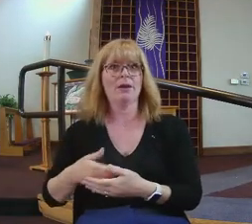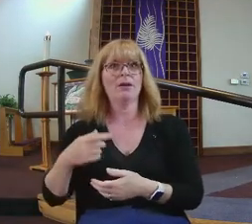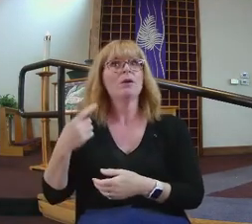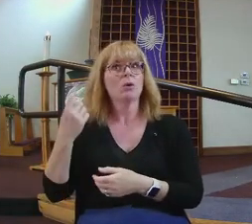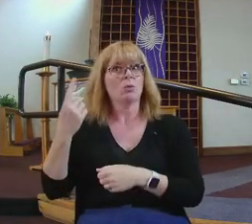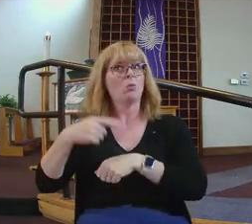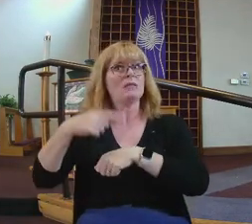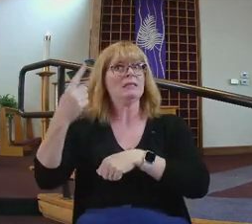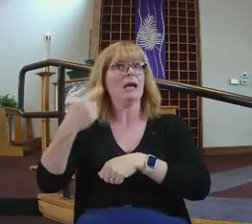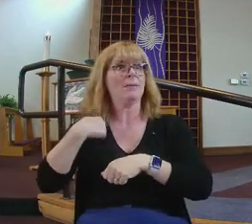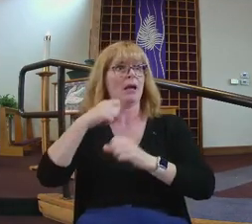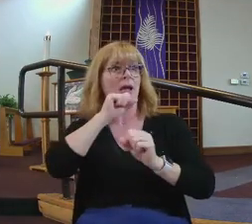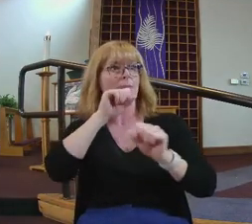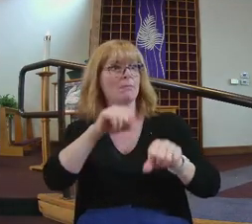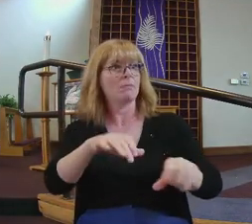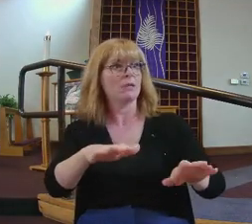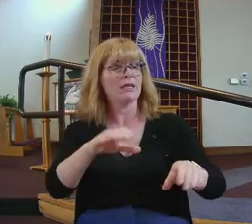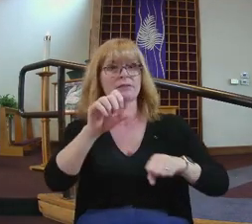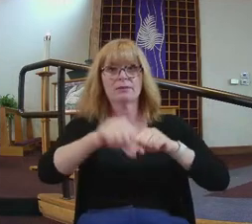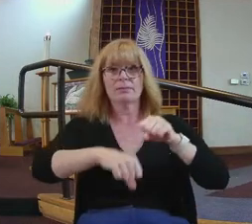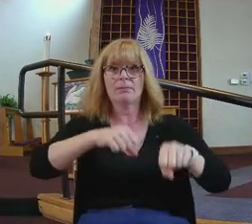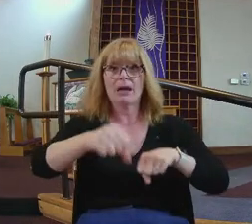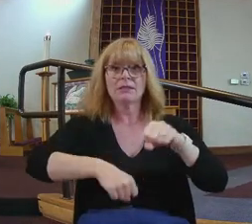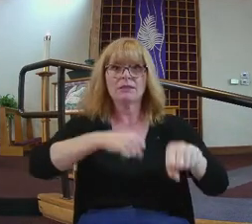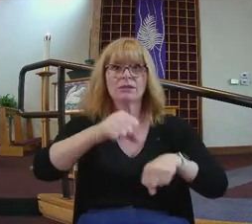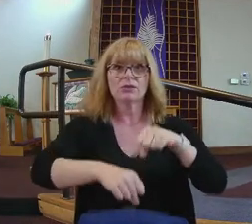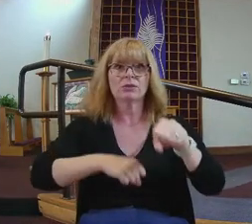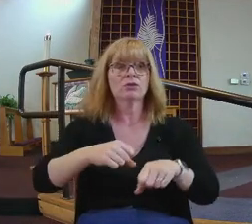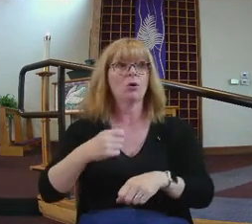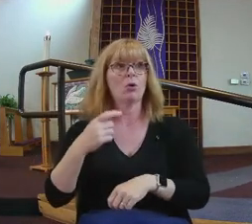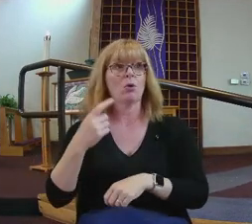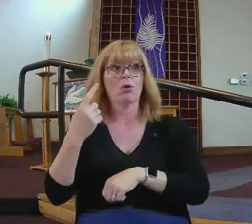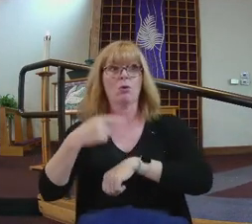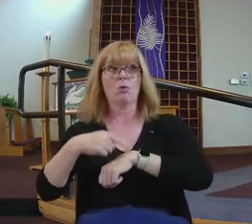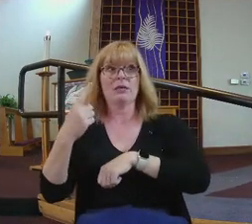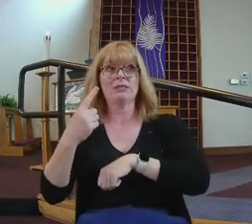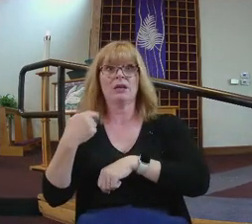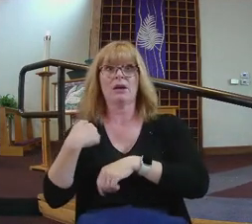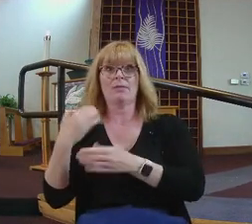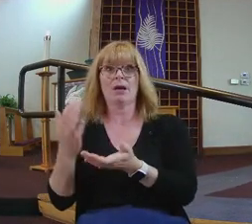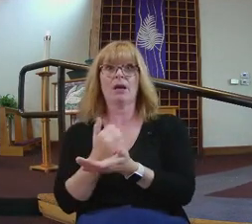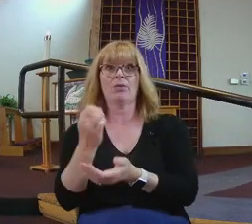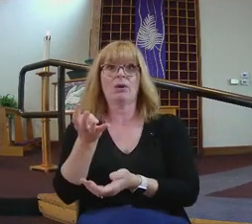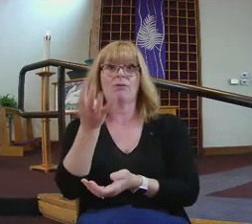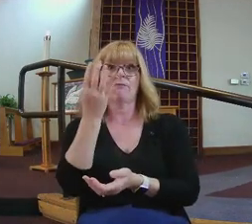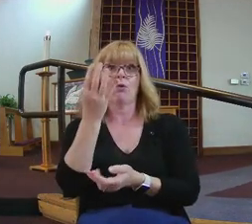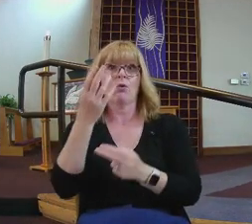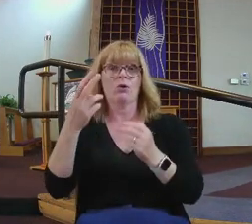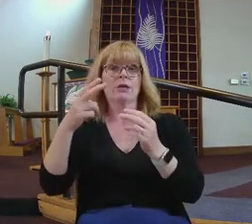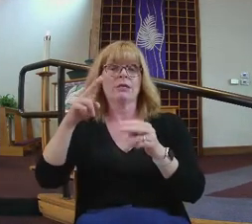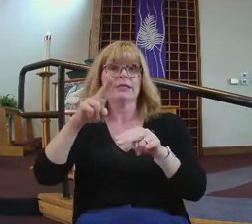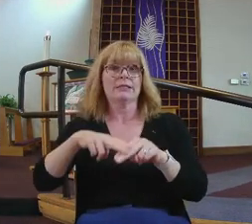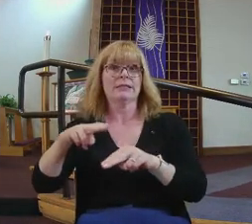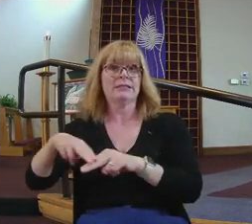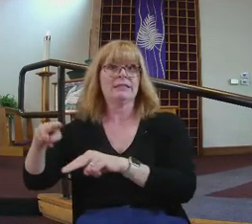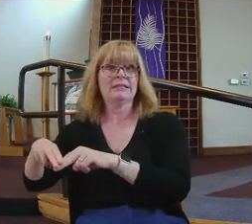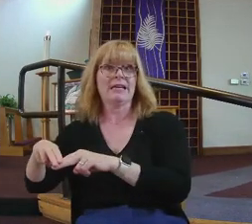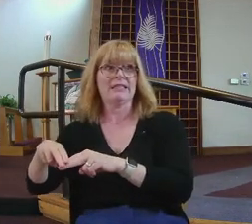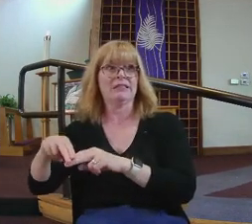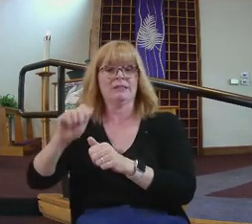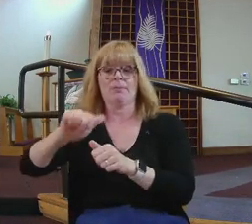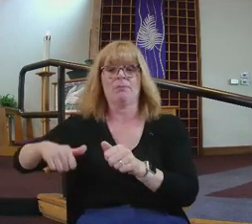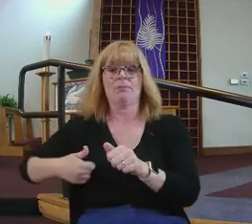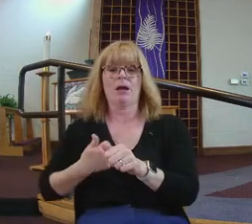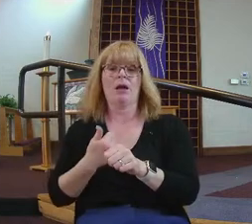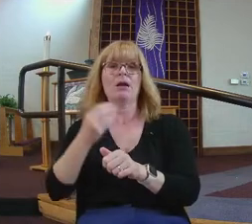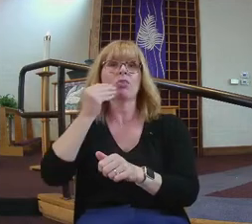One time, I got 4 seats right behind home plate in exchange for